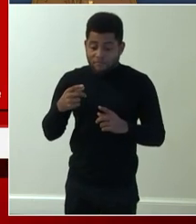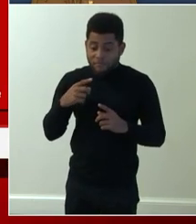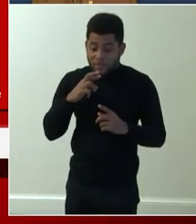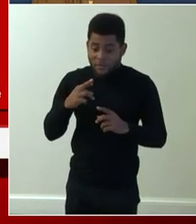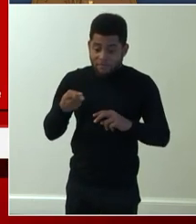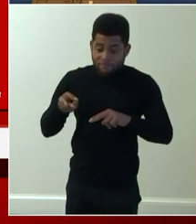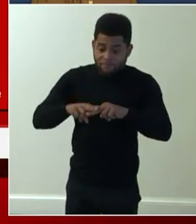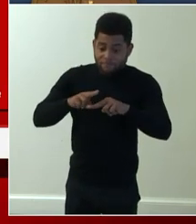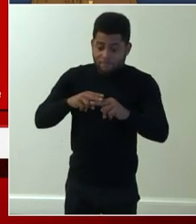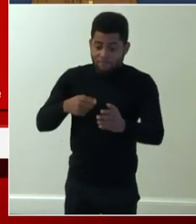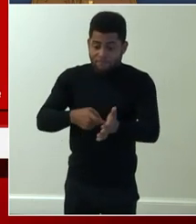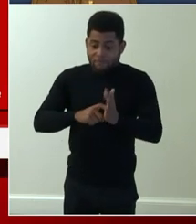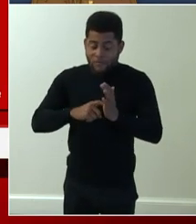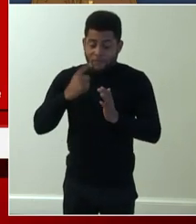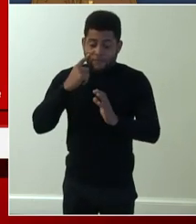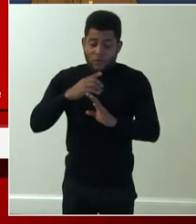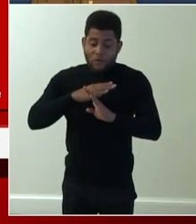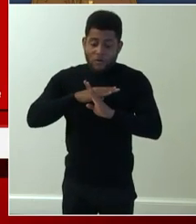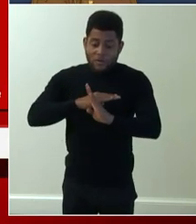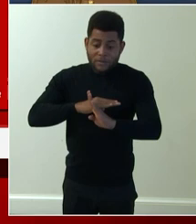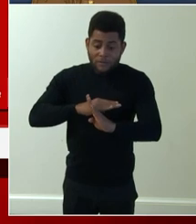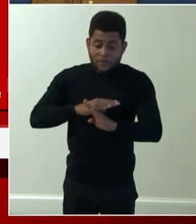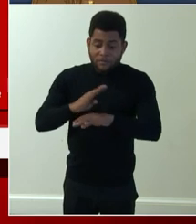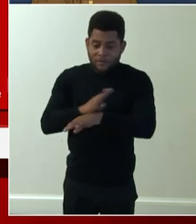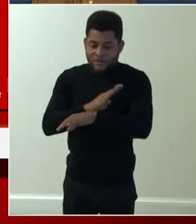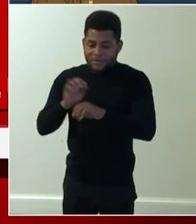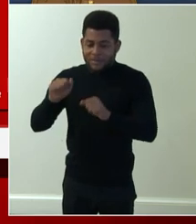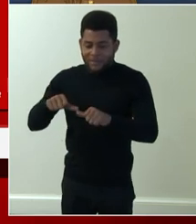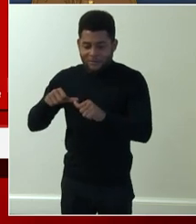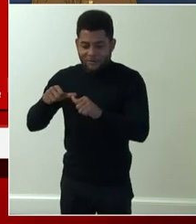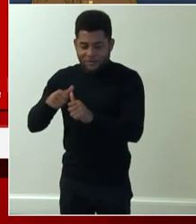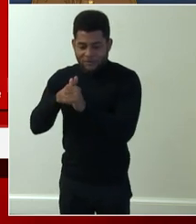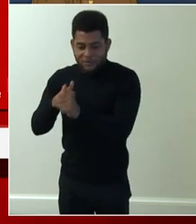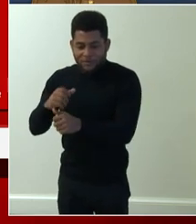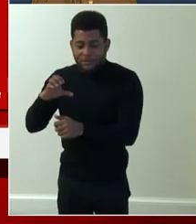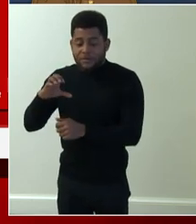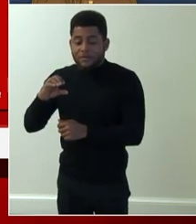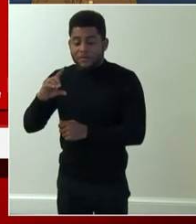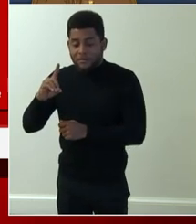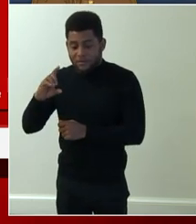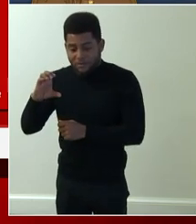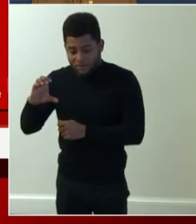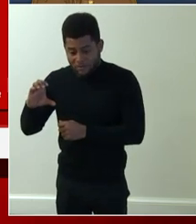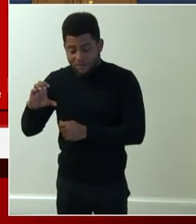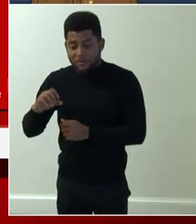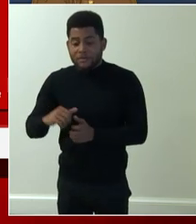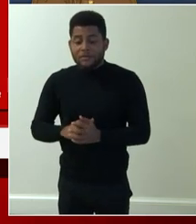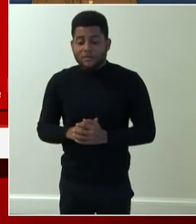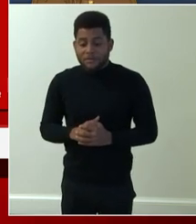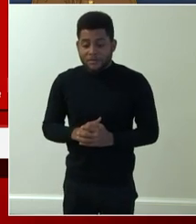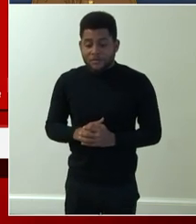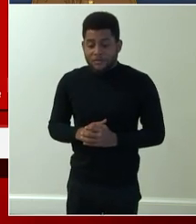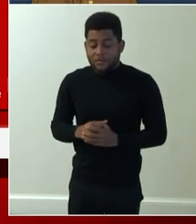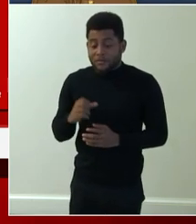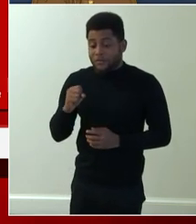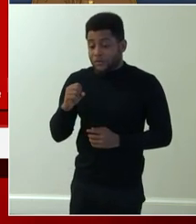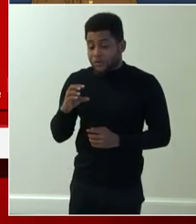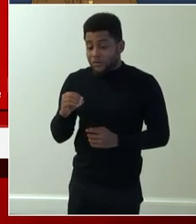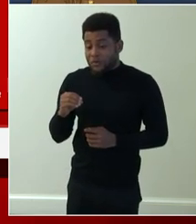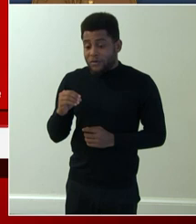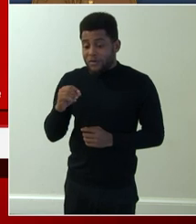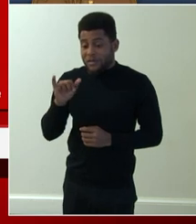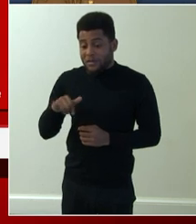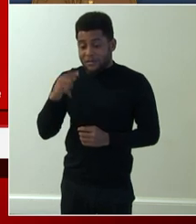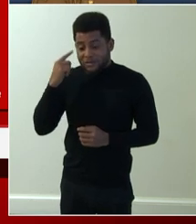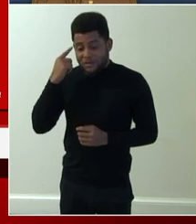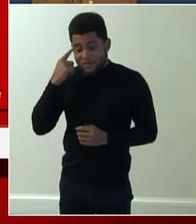interventions, businesses can continue to follow the DC Health guidance and stay open. And so I think that's what we